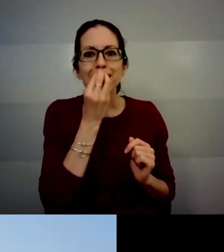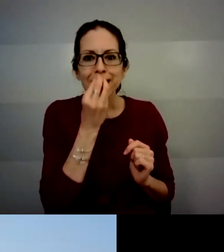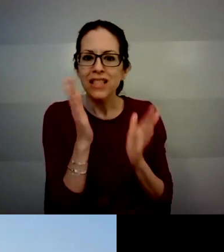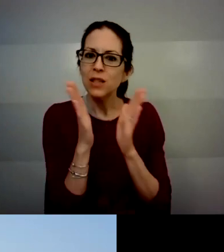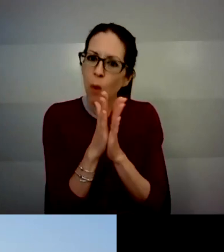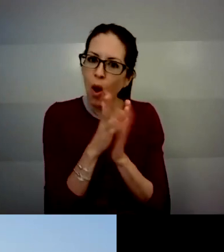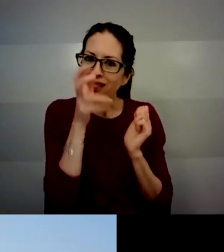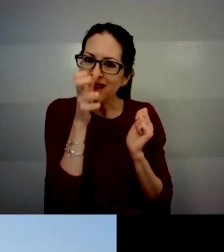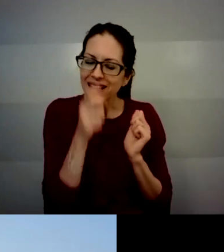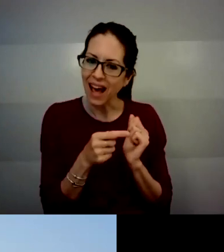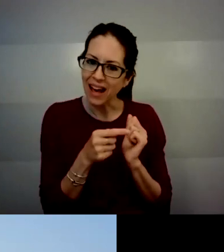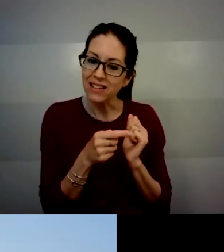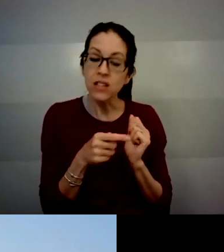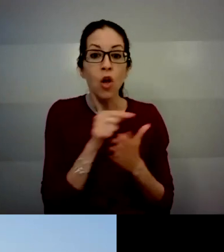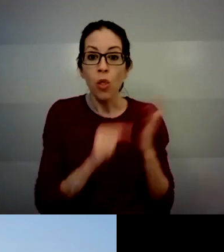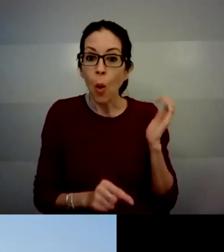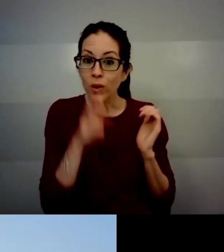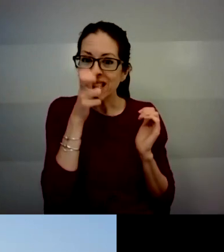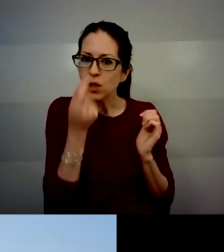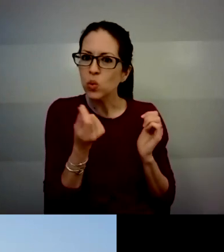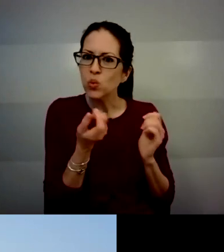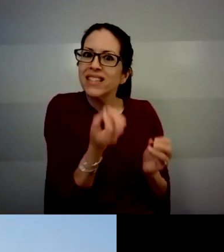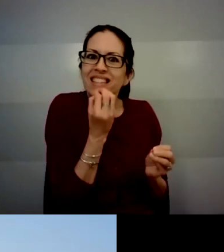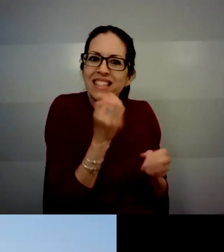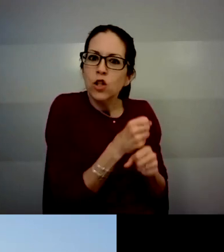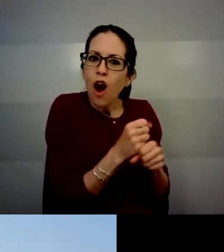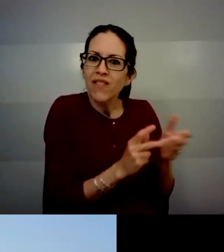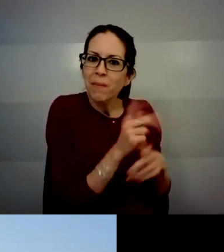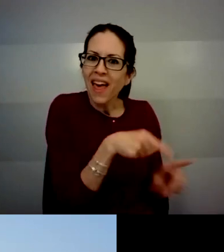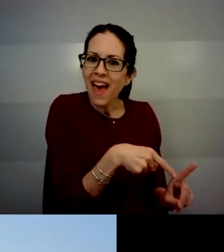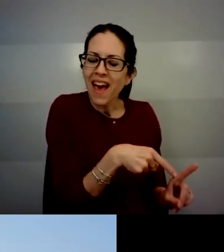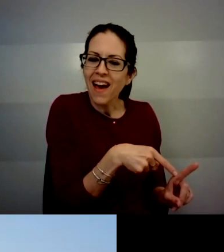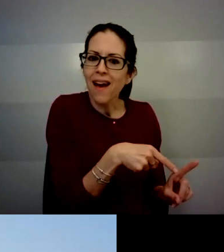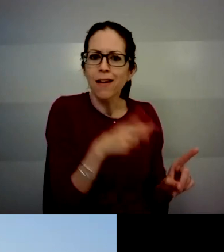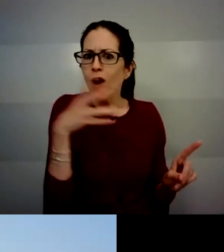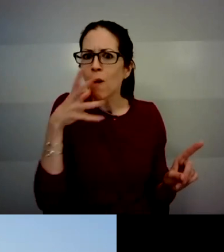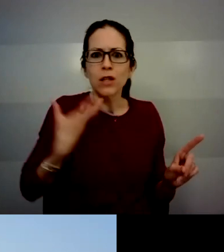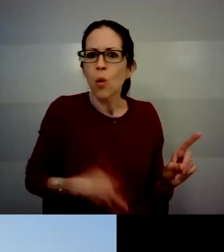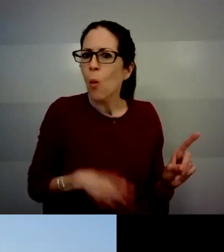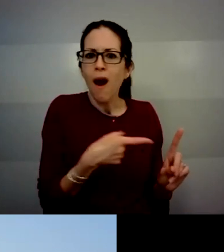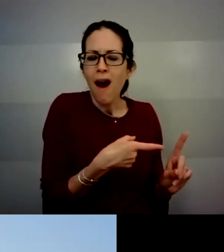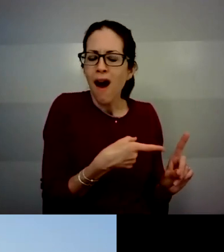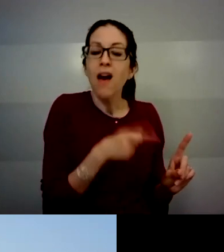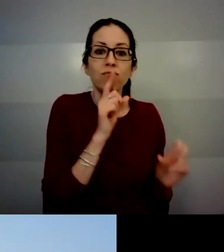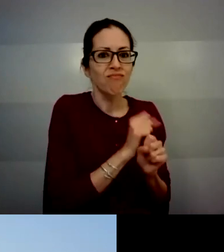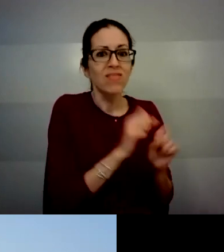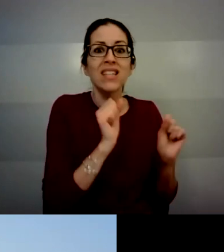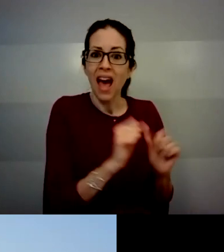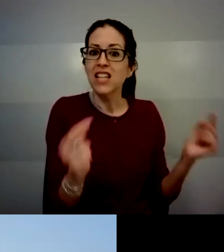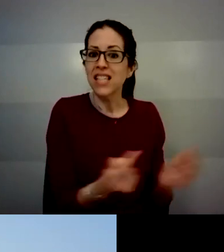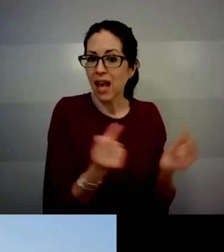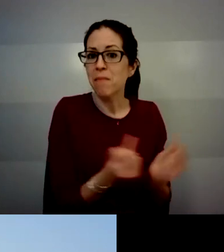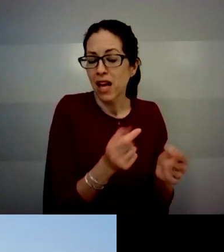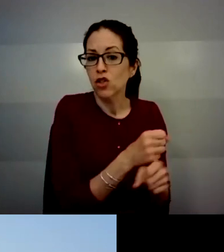normally, and some of those insects damage the coffee plants, they can damage the leaves, they can actually damage the coffee grain that we roast and toast